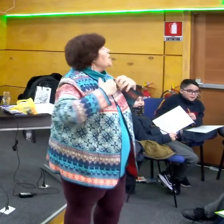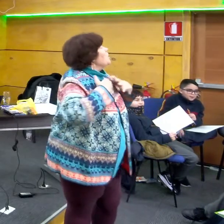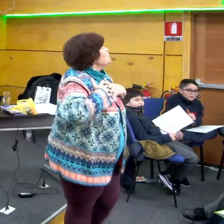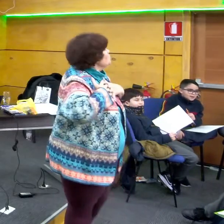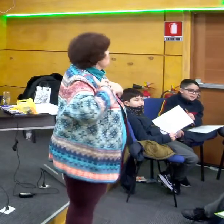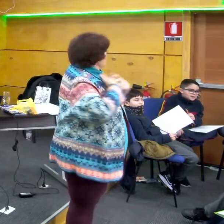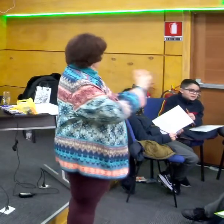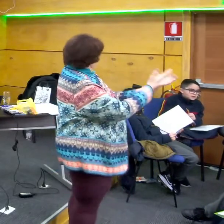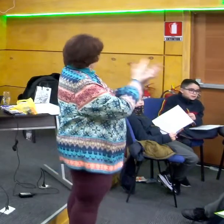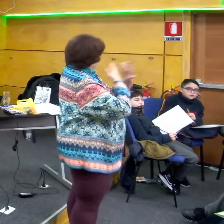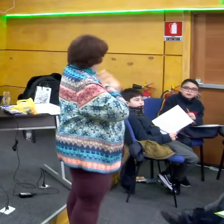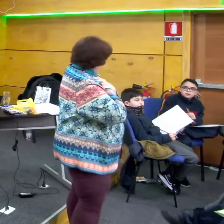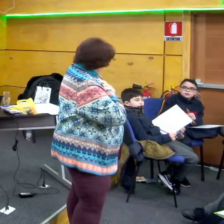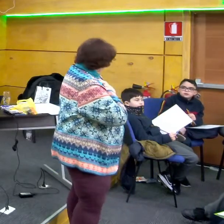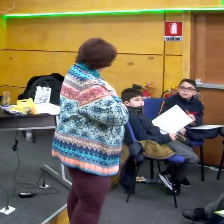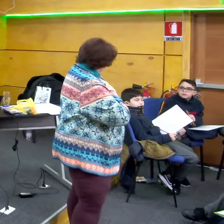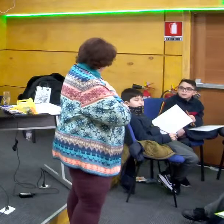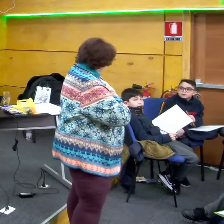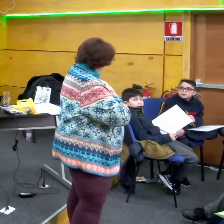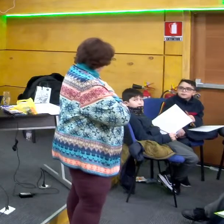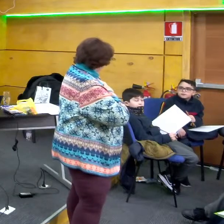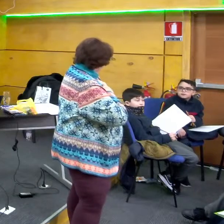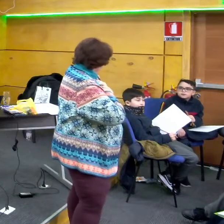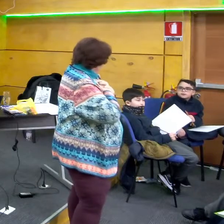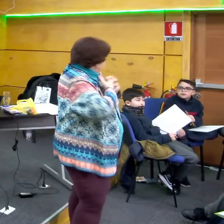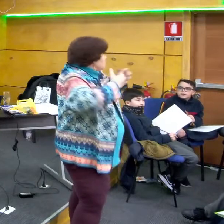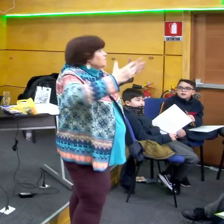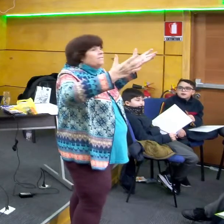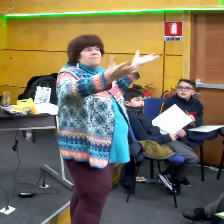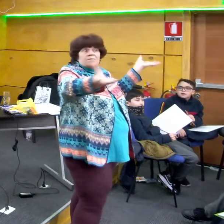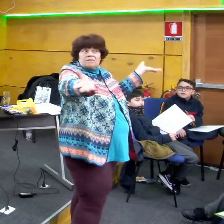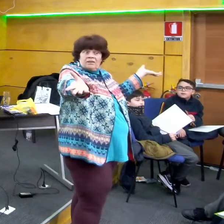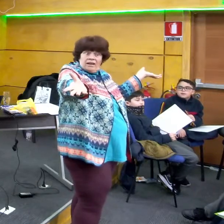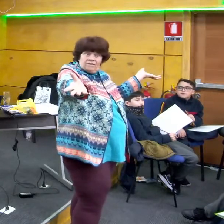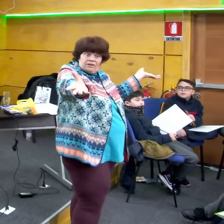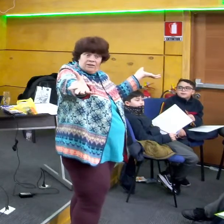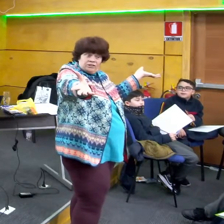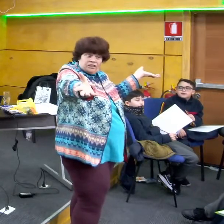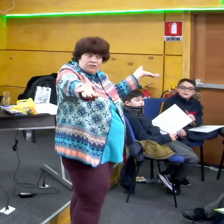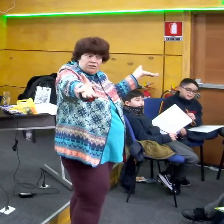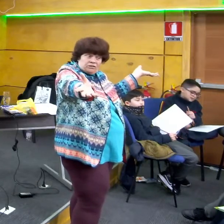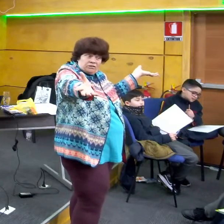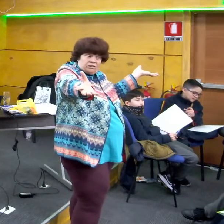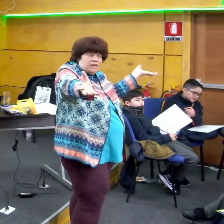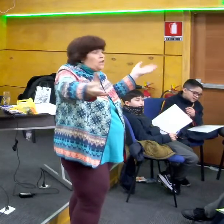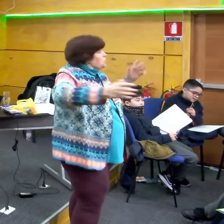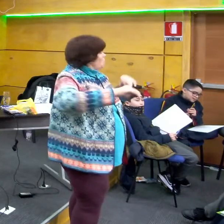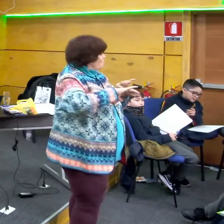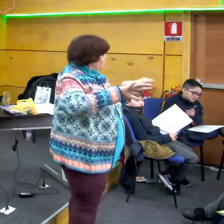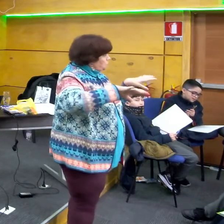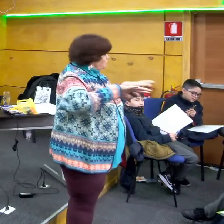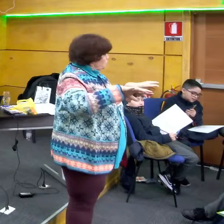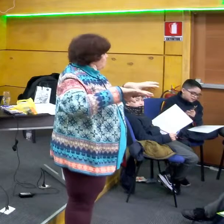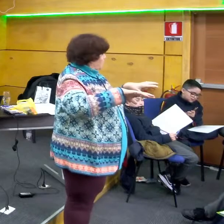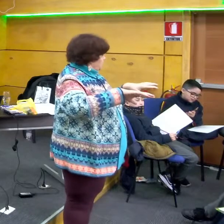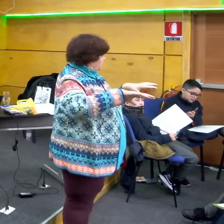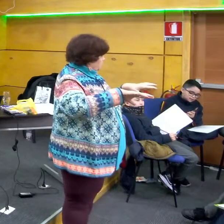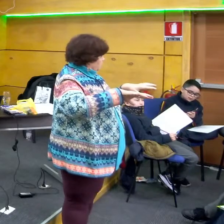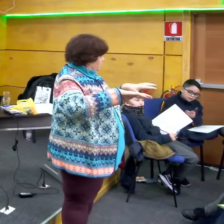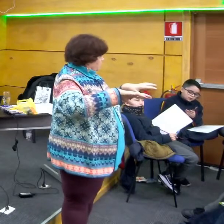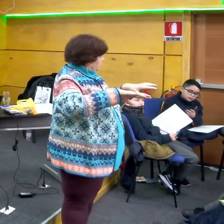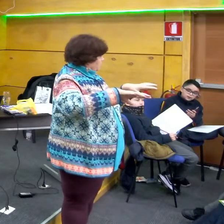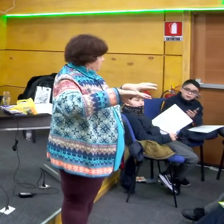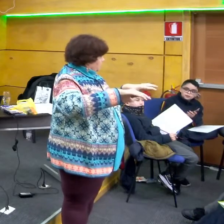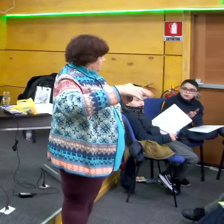So you have one gesture, have another gesture. You don't want to do too